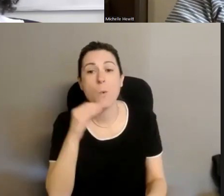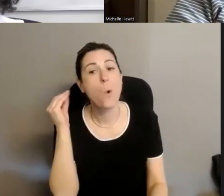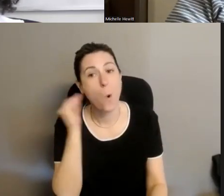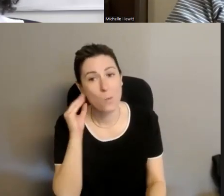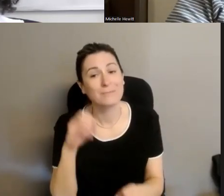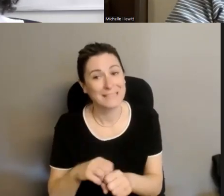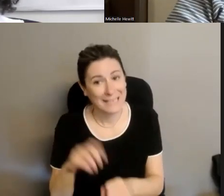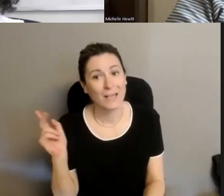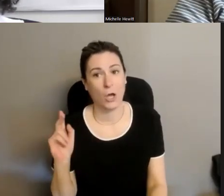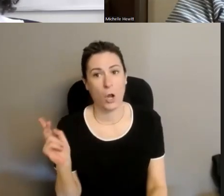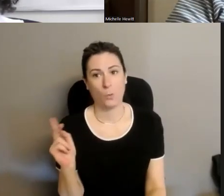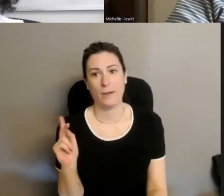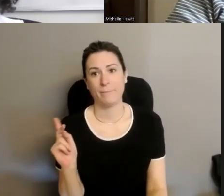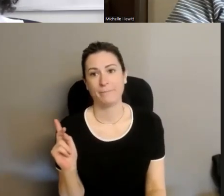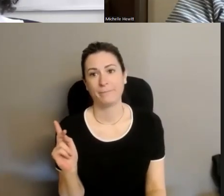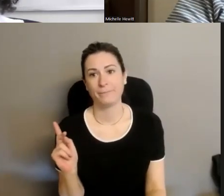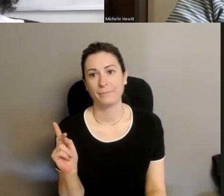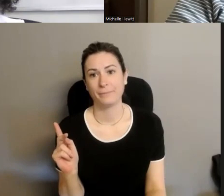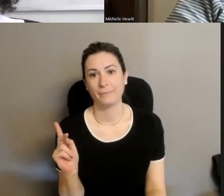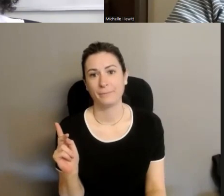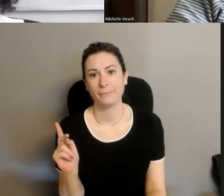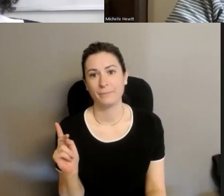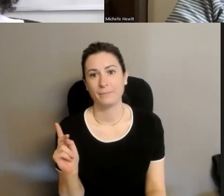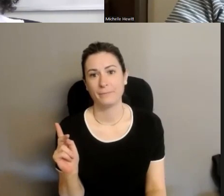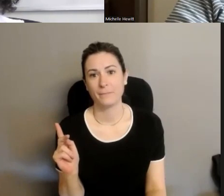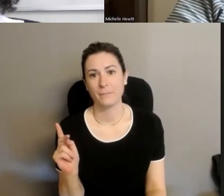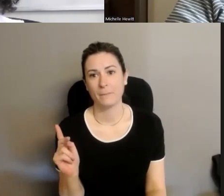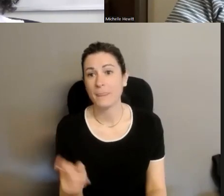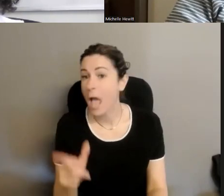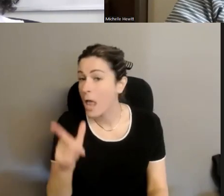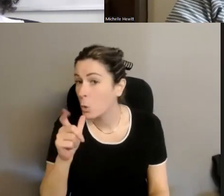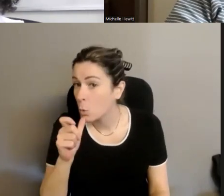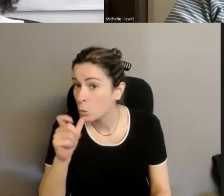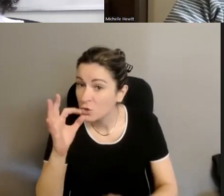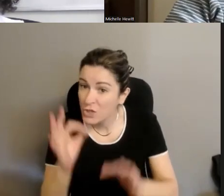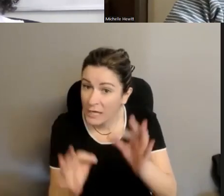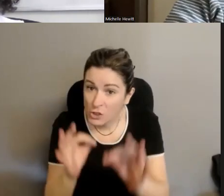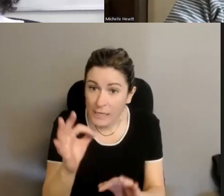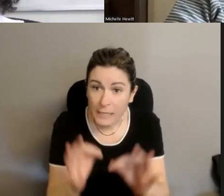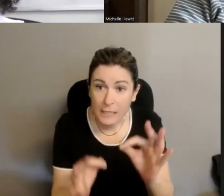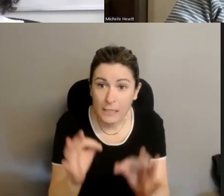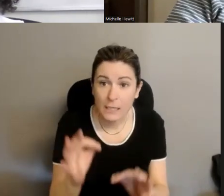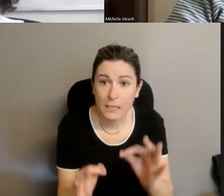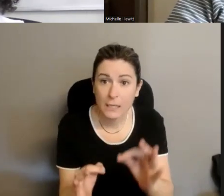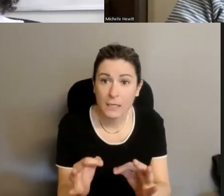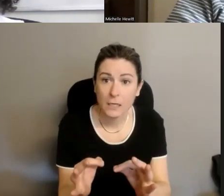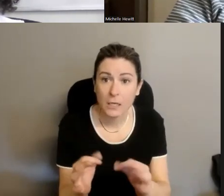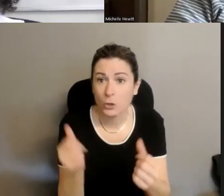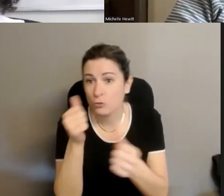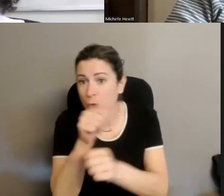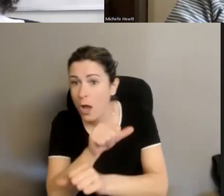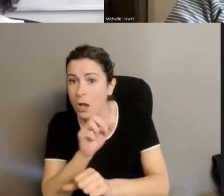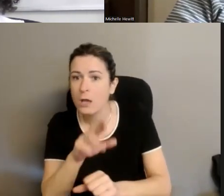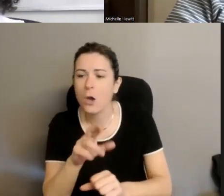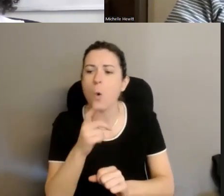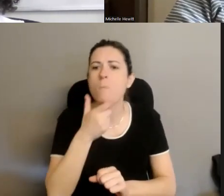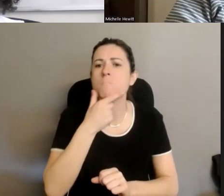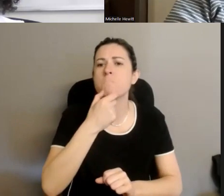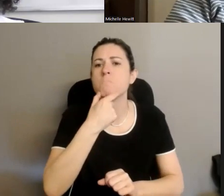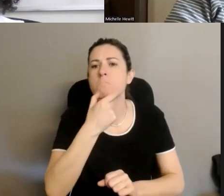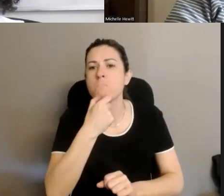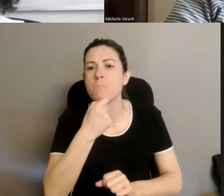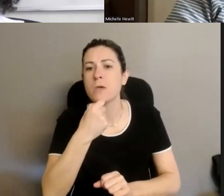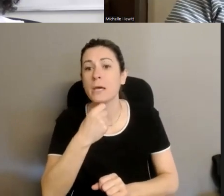judging is the library has employed security guards. So not social workers, not people with any expertise.